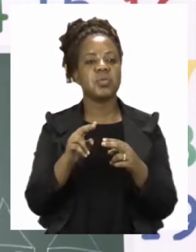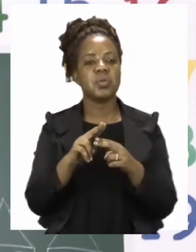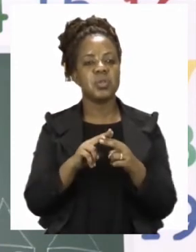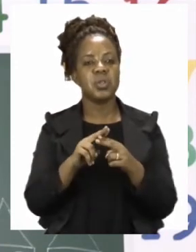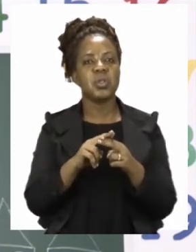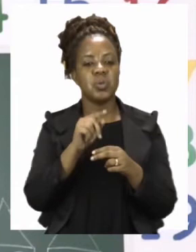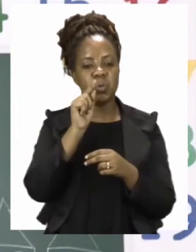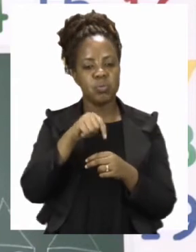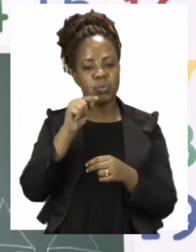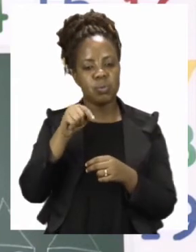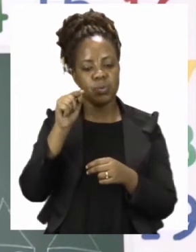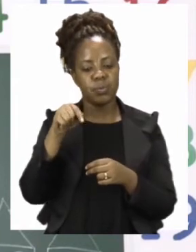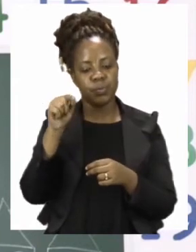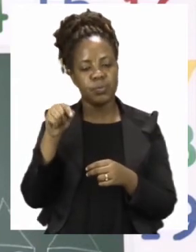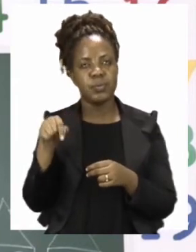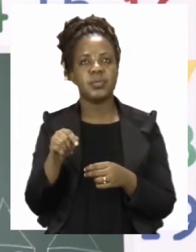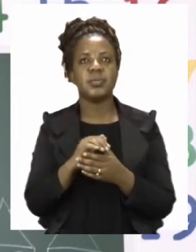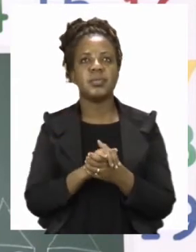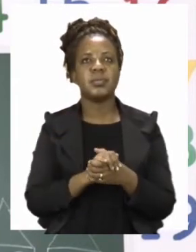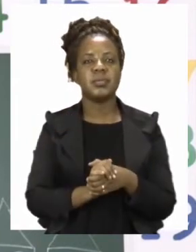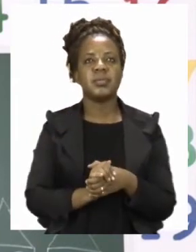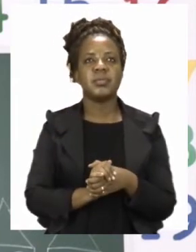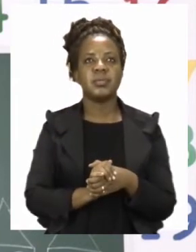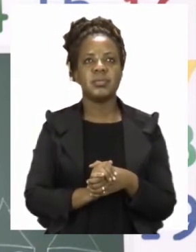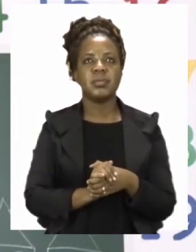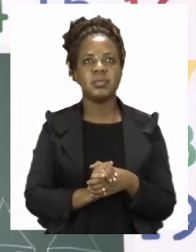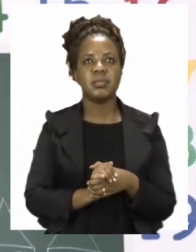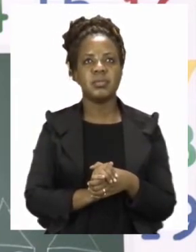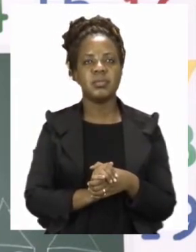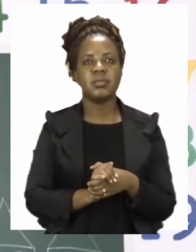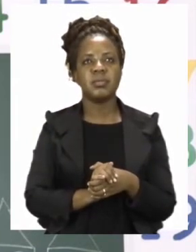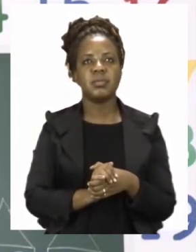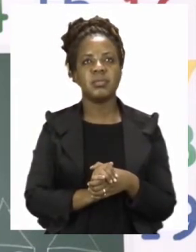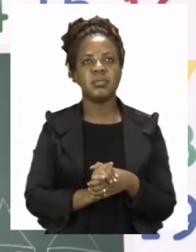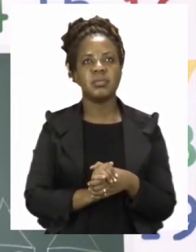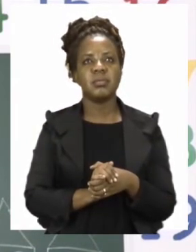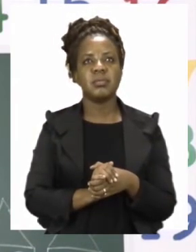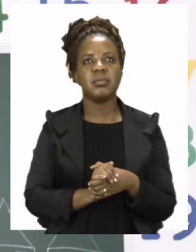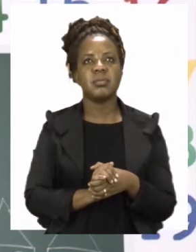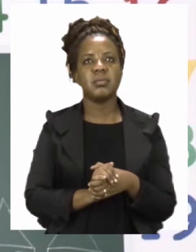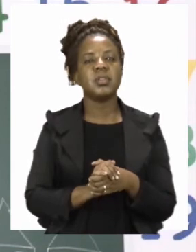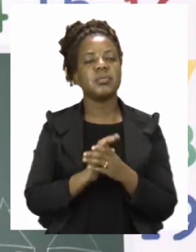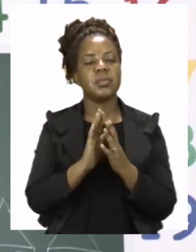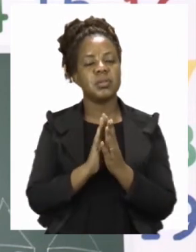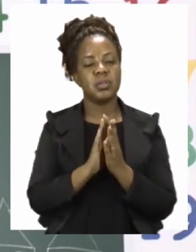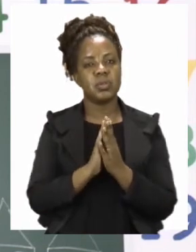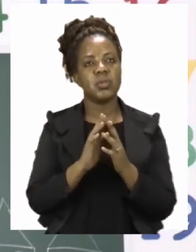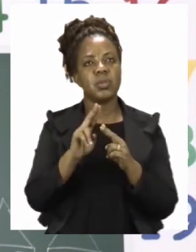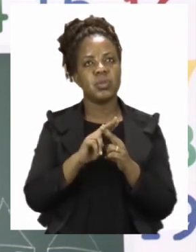18 was, we are now going to find the first number that is missing. Now this one we can do by